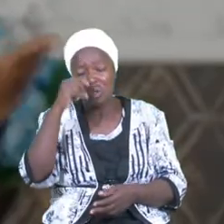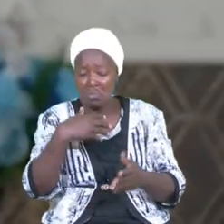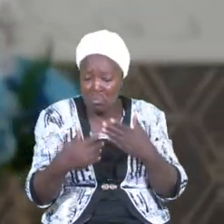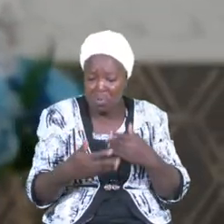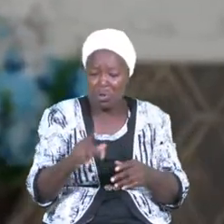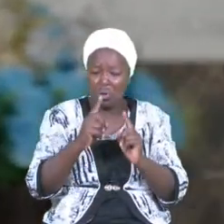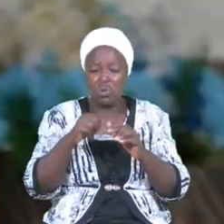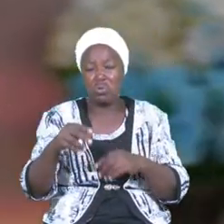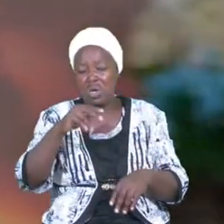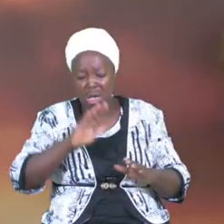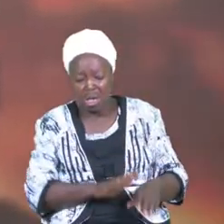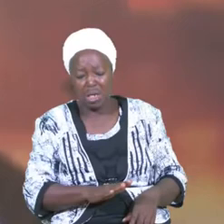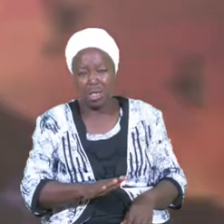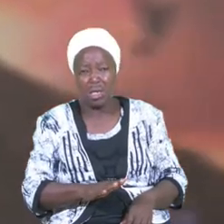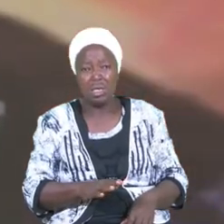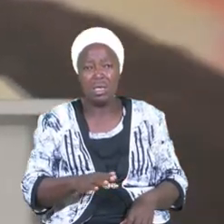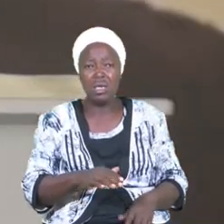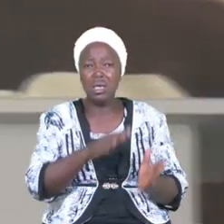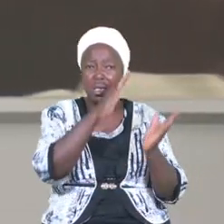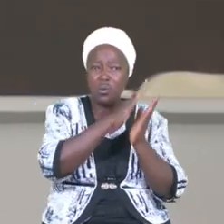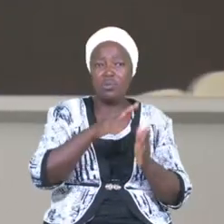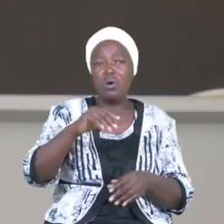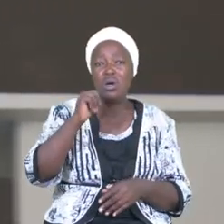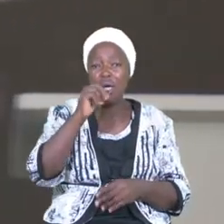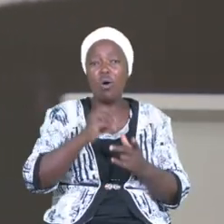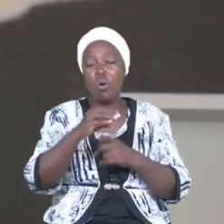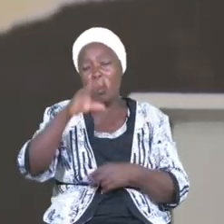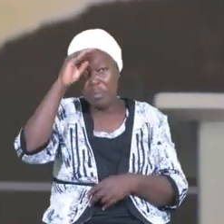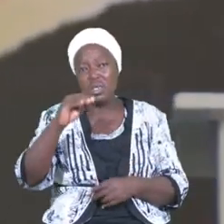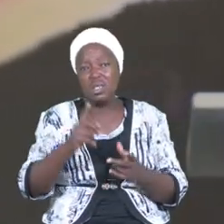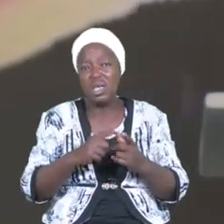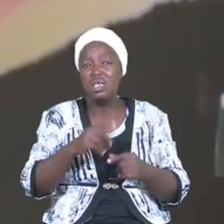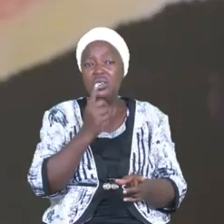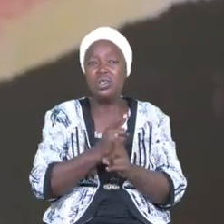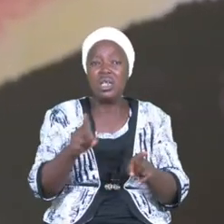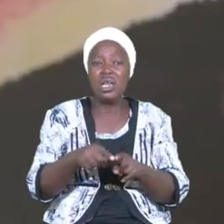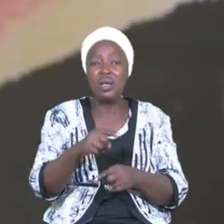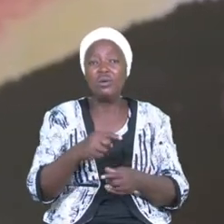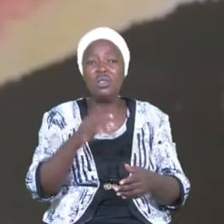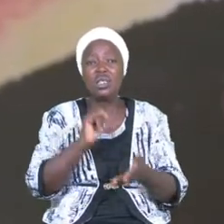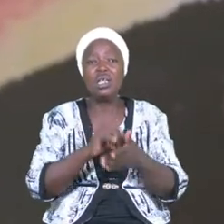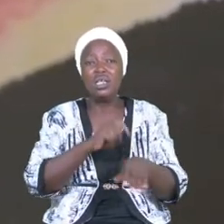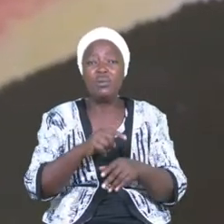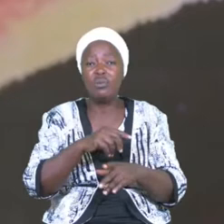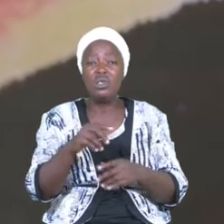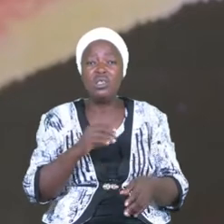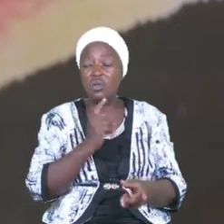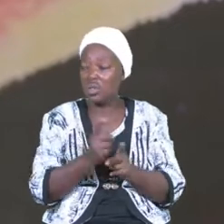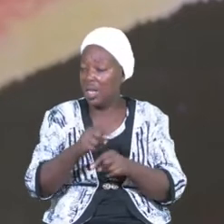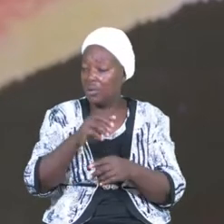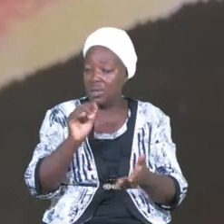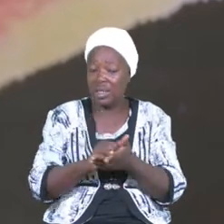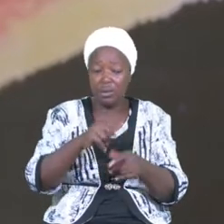little girl, or she's talking to any, it's like, you know, when we used to use gramophone, and that gramophone, the plate